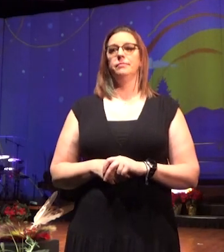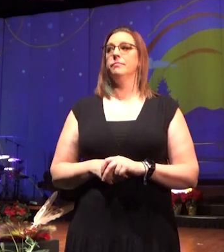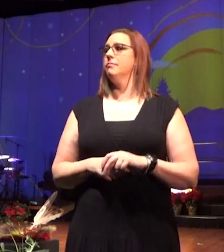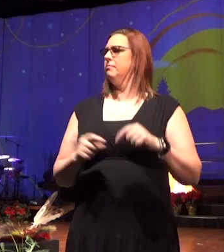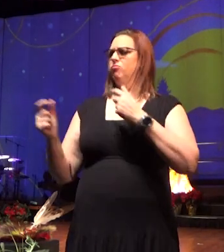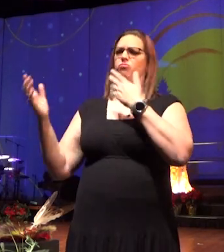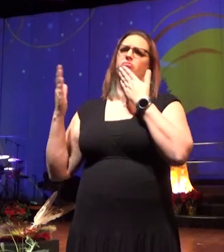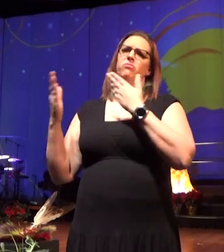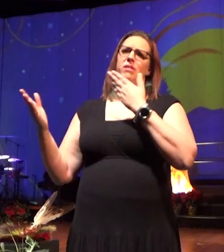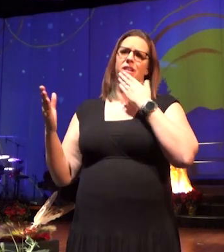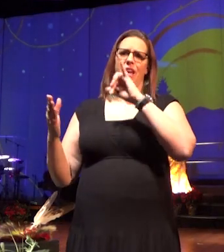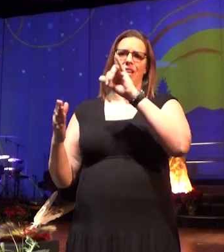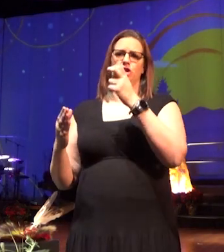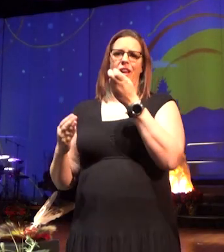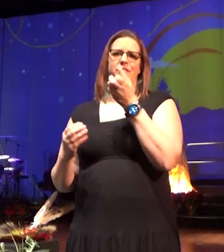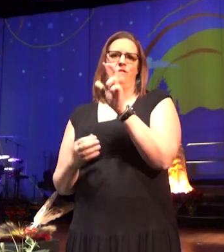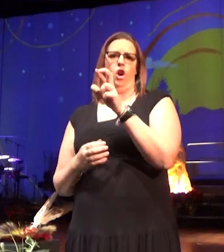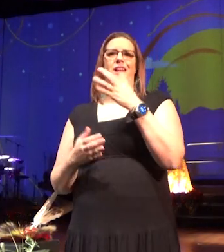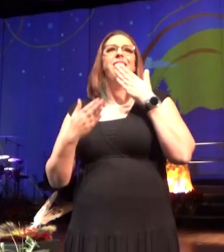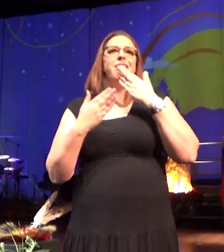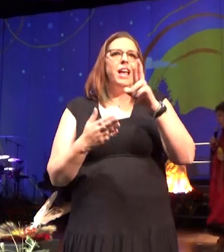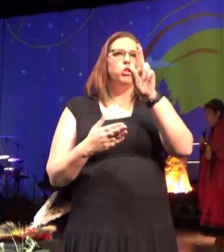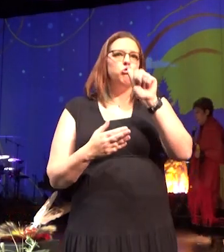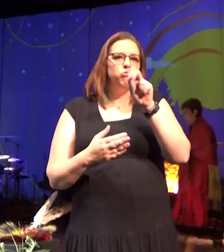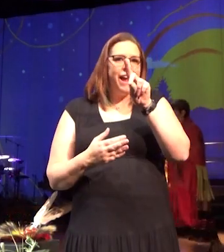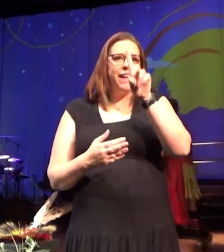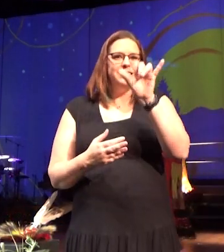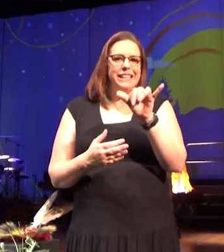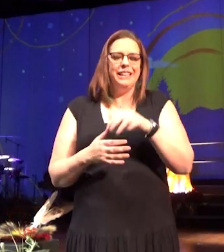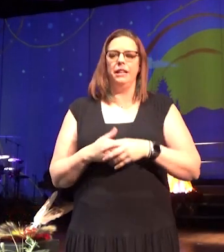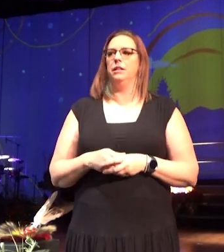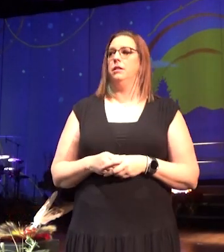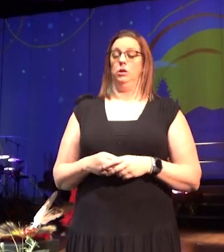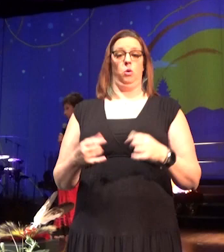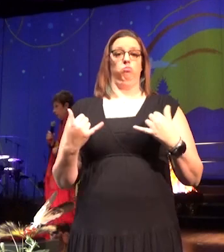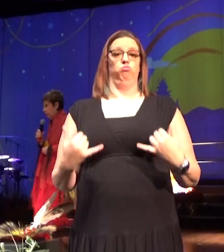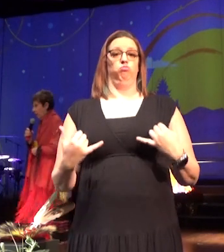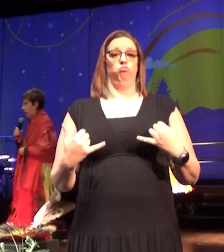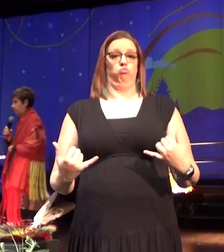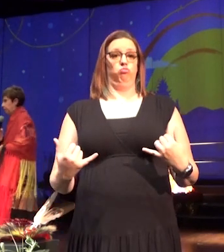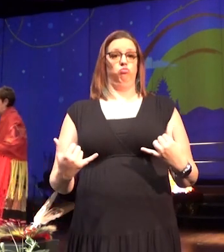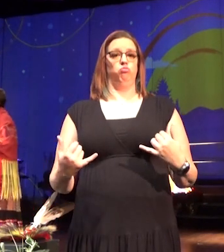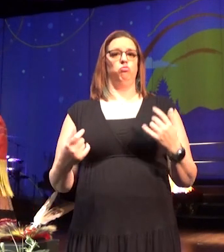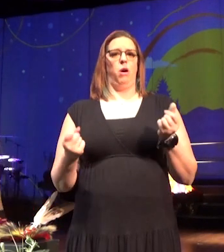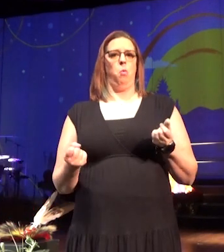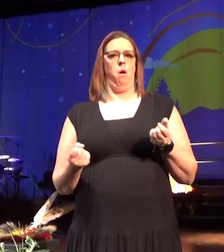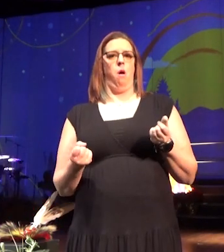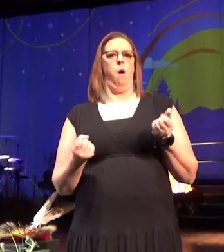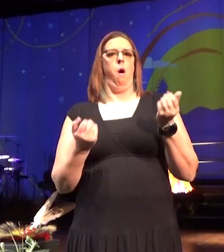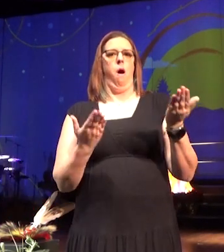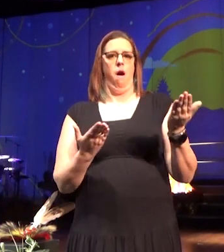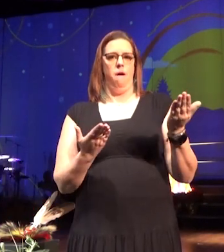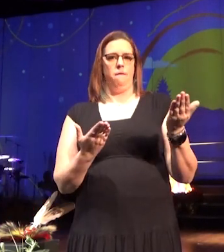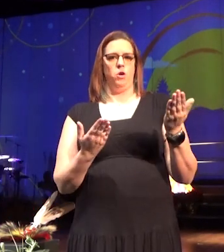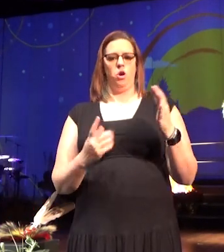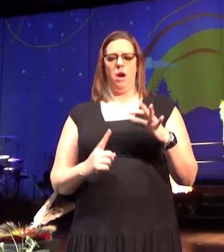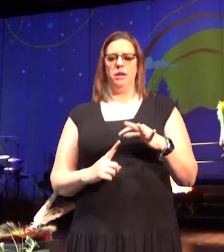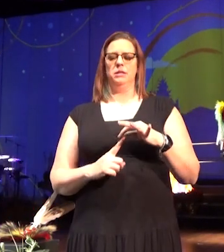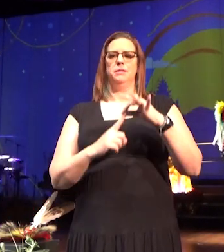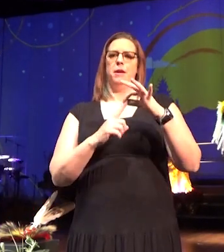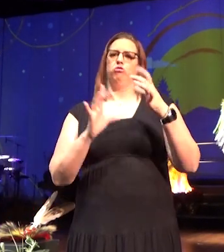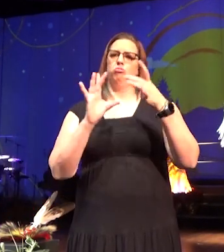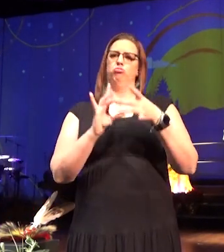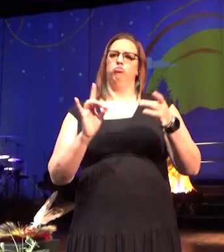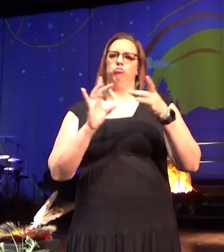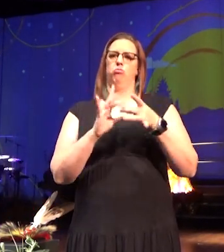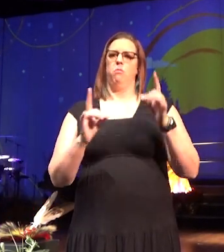So thank you, Jennifer, and thank you, Randy. And right now, I would like to offer a special invocation